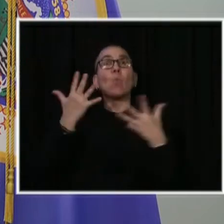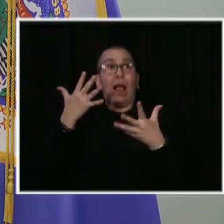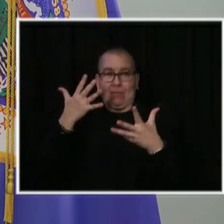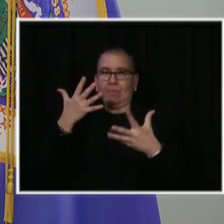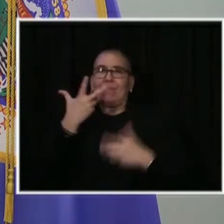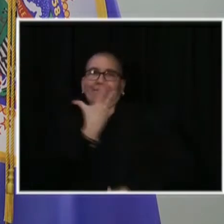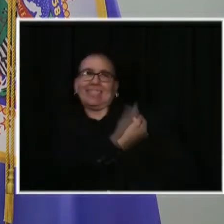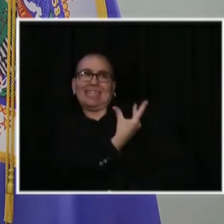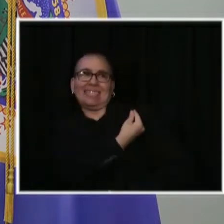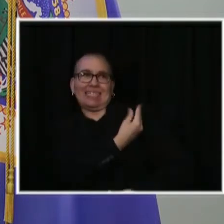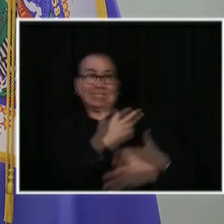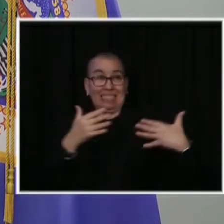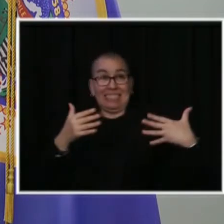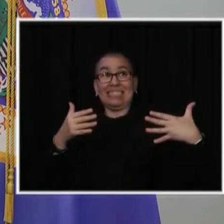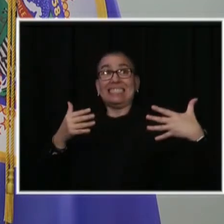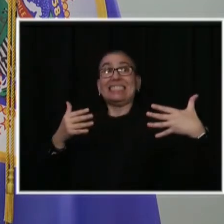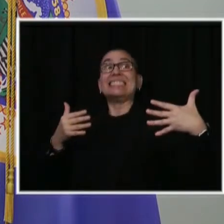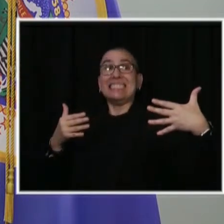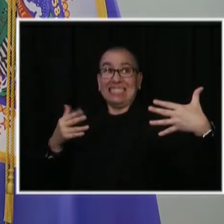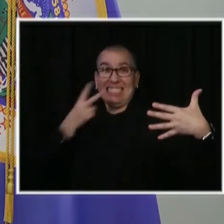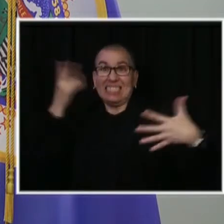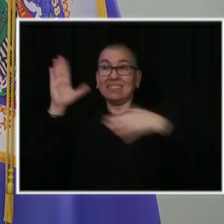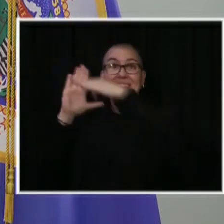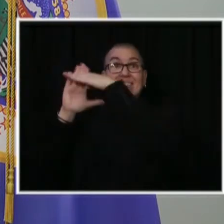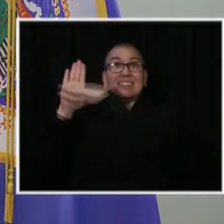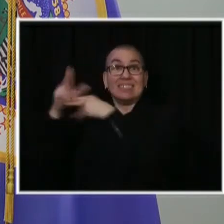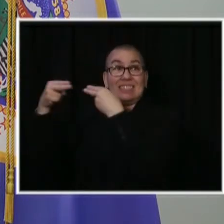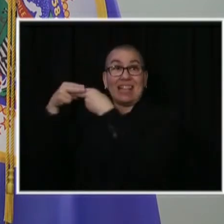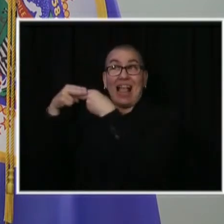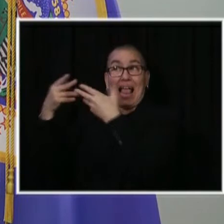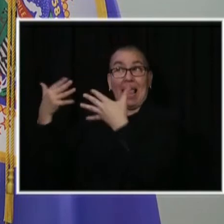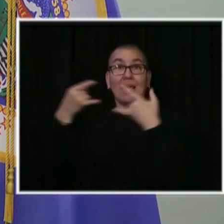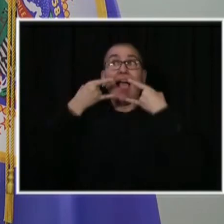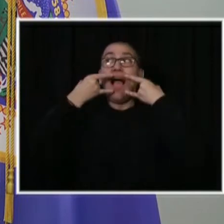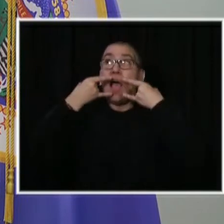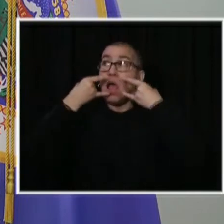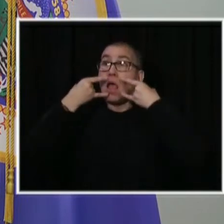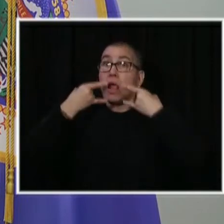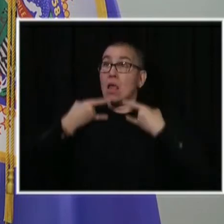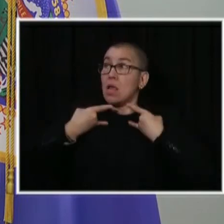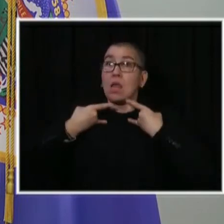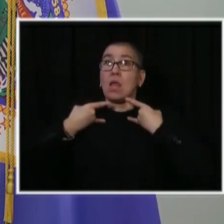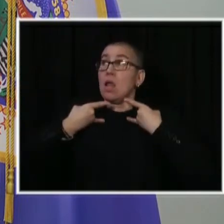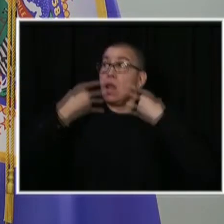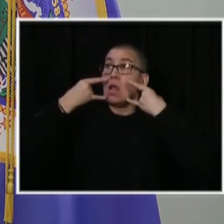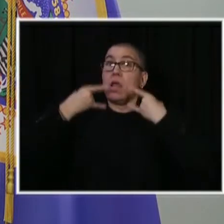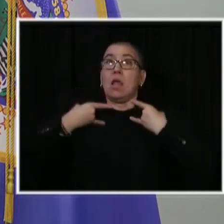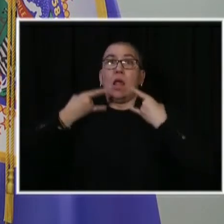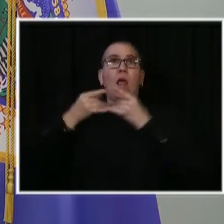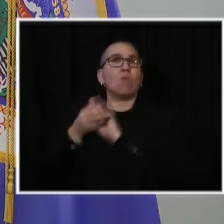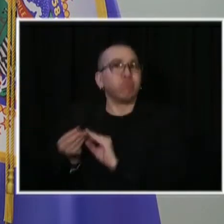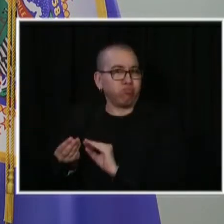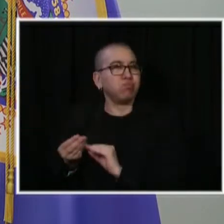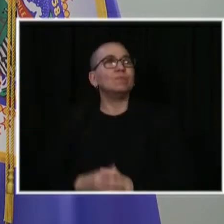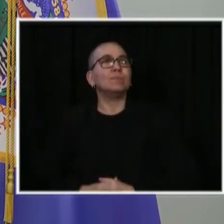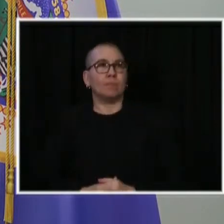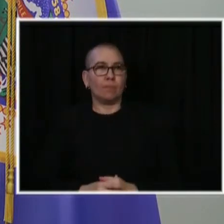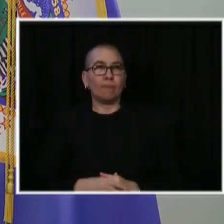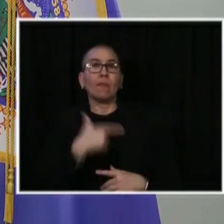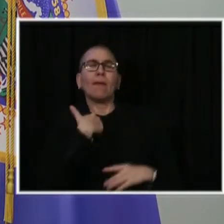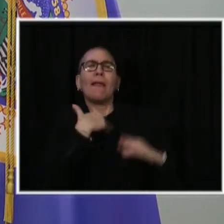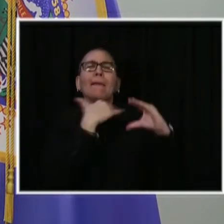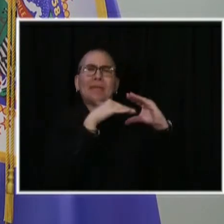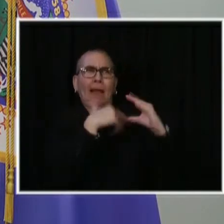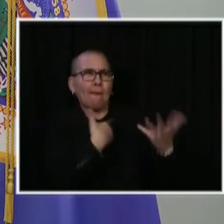gone. The masking mandate will soon follow. We know in talking to lots of businesses that they're going to try different things in the coming months. Smart business owners